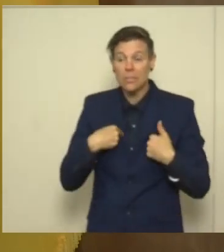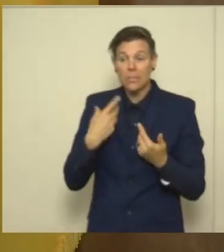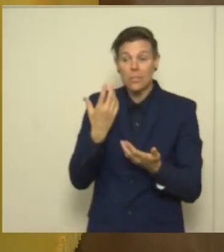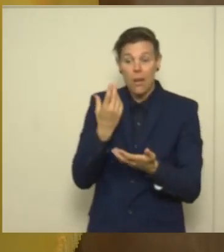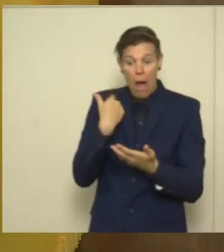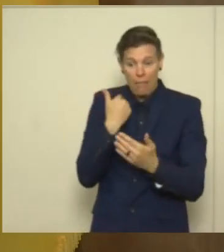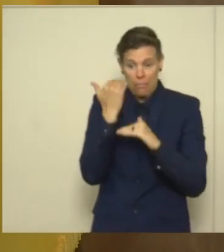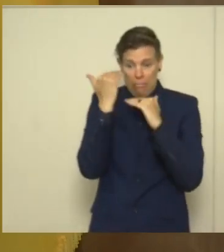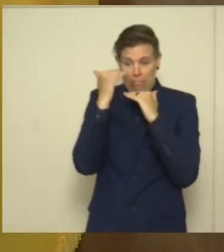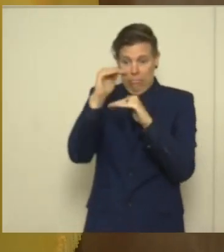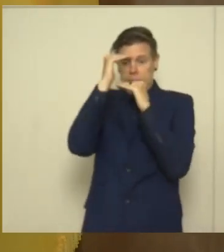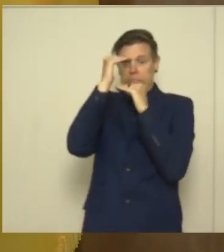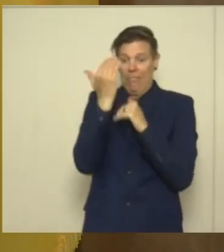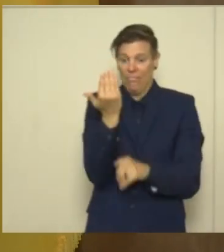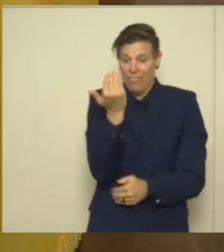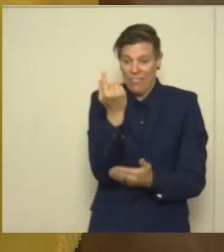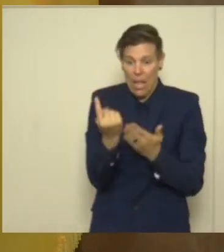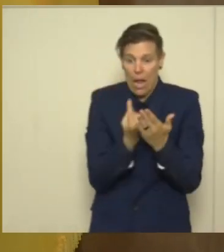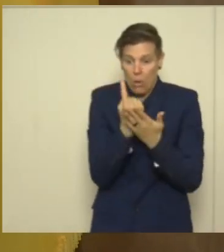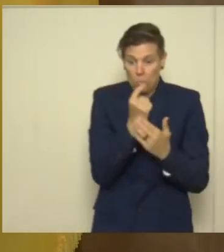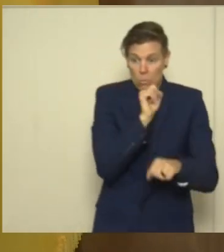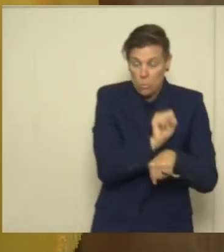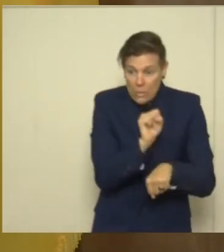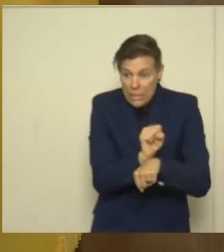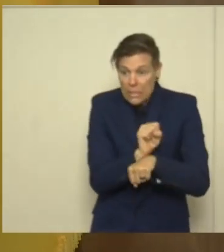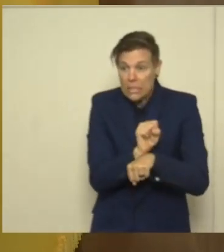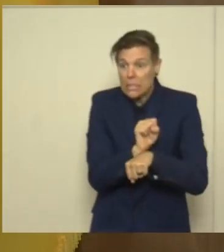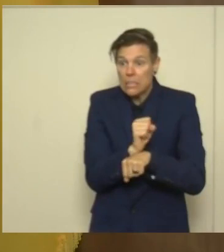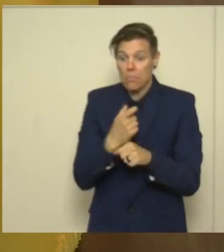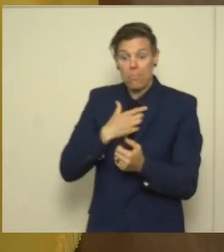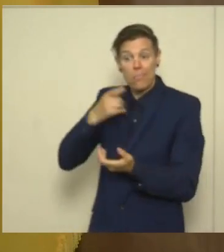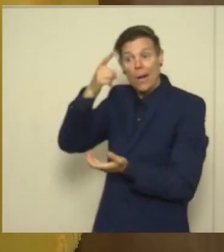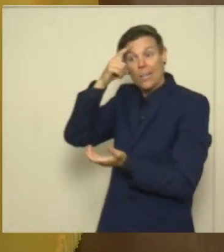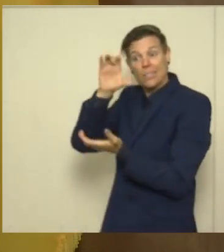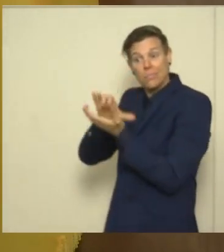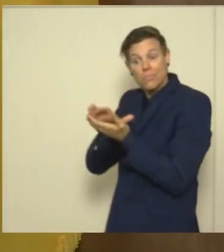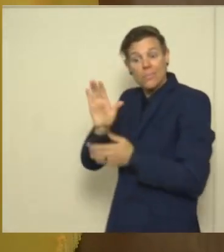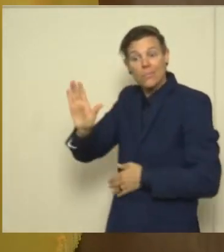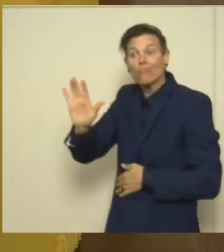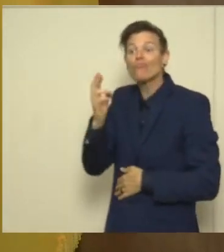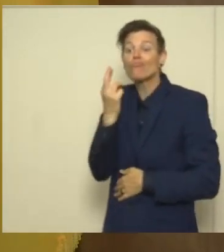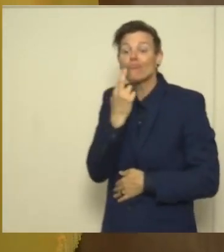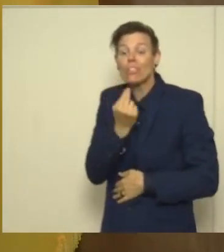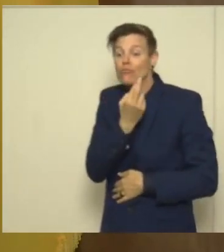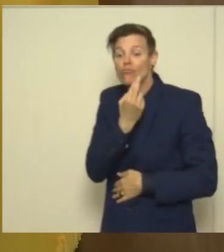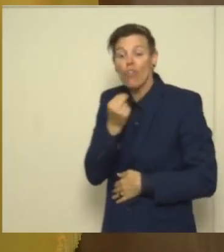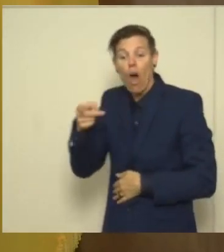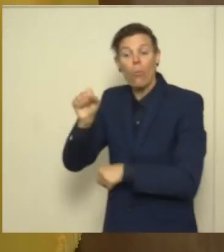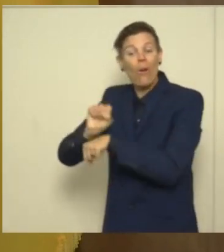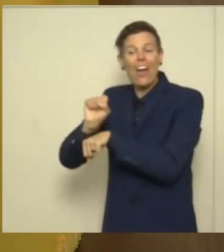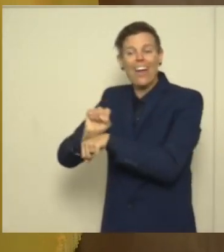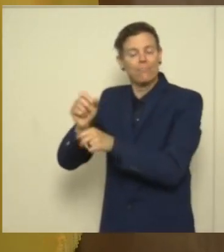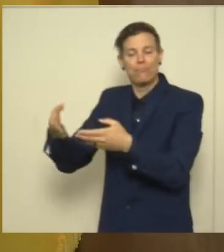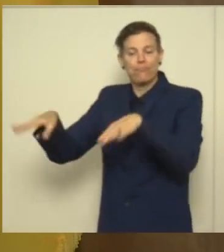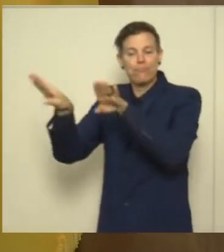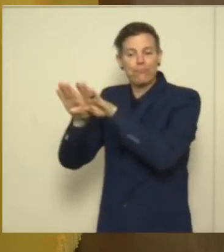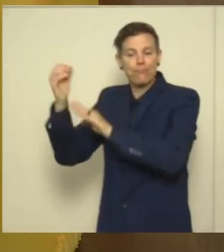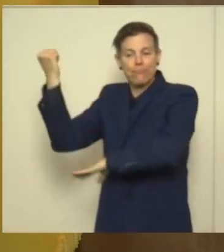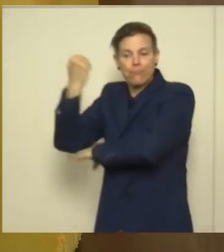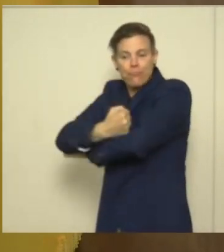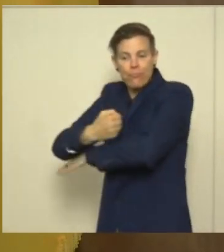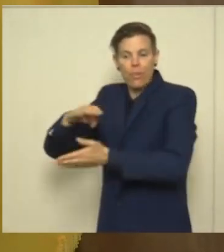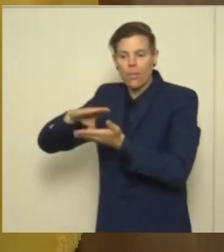week, and my husband was furloughed from his restaurant job due to COVID-19. I know this